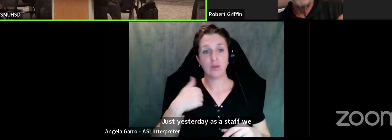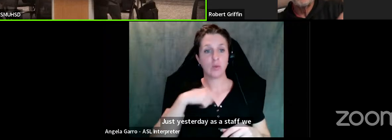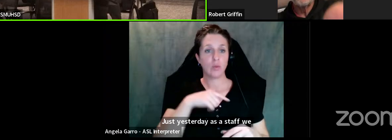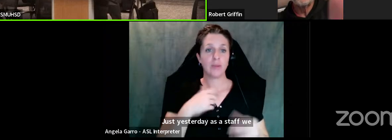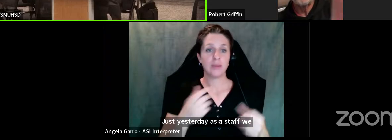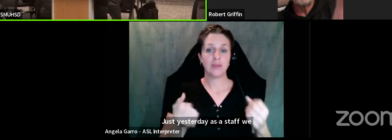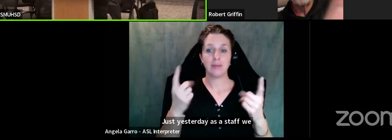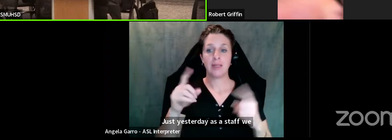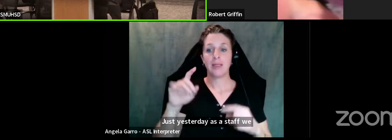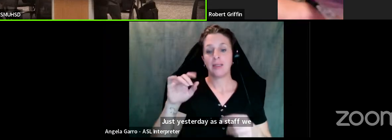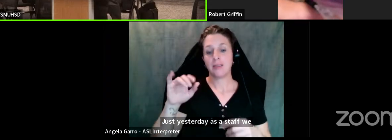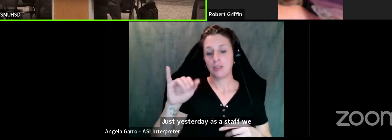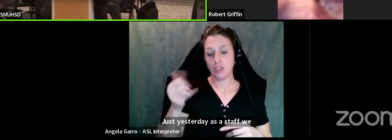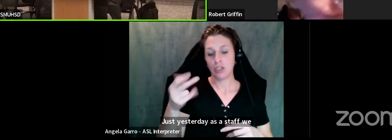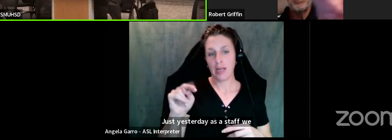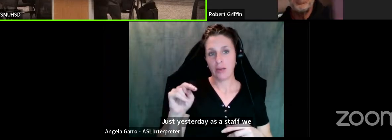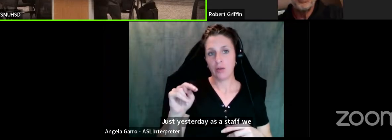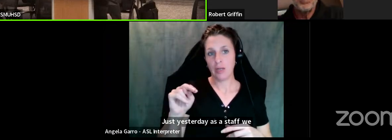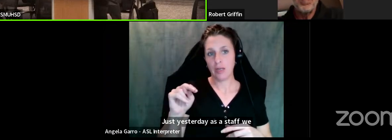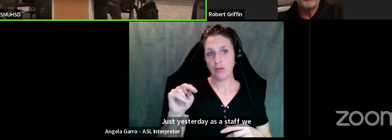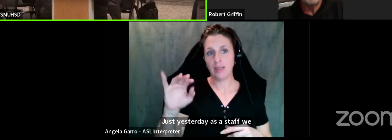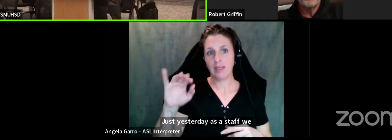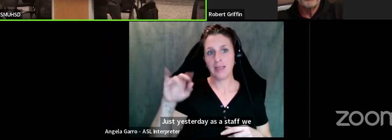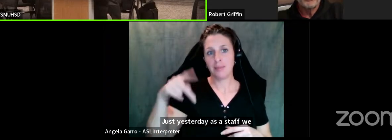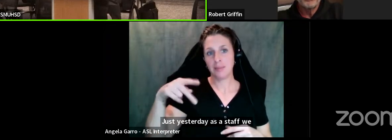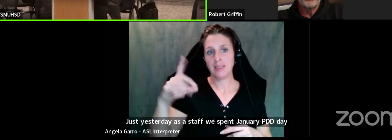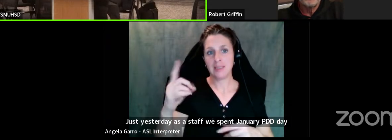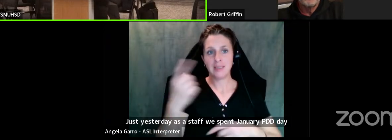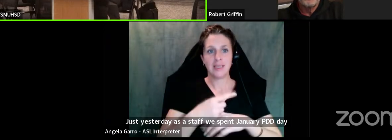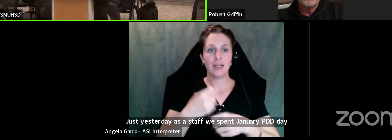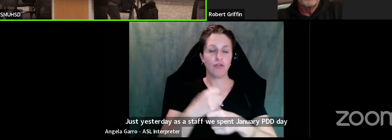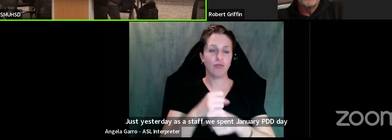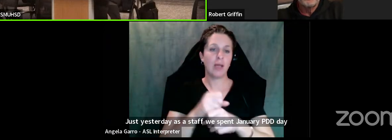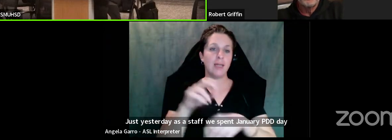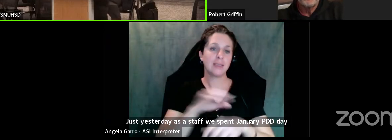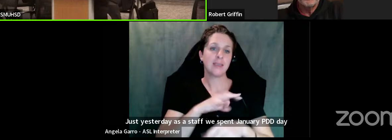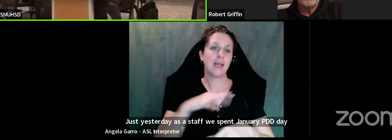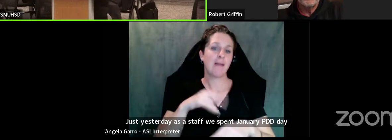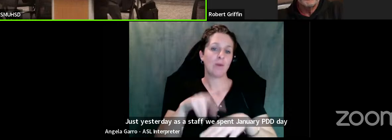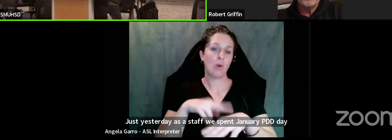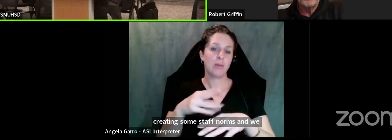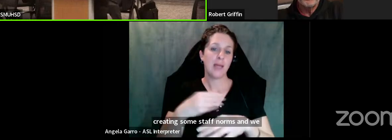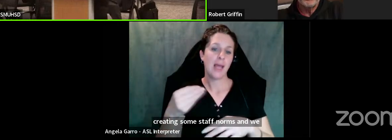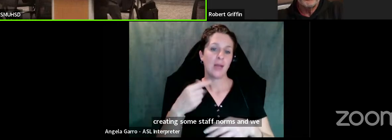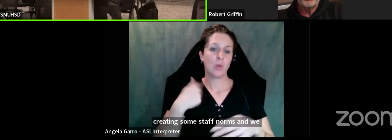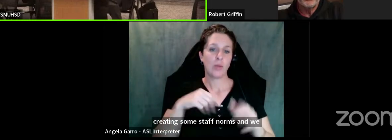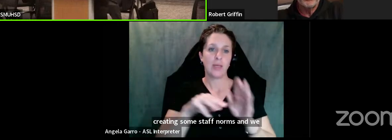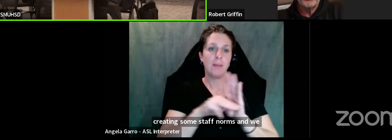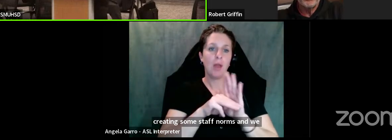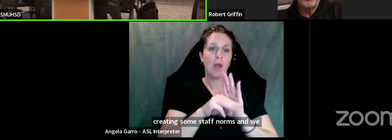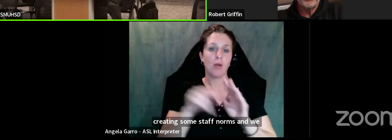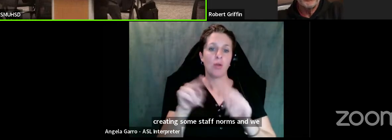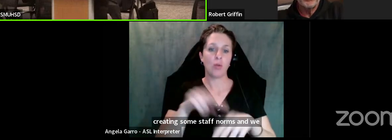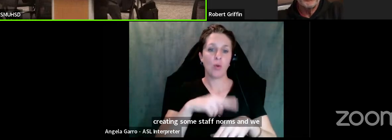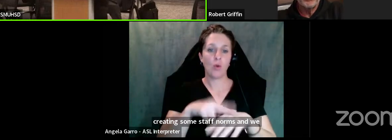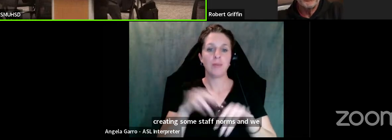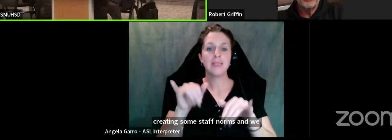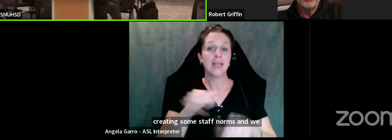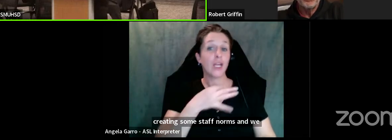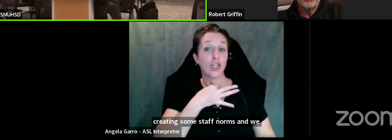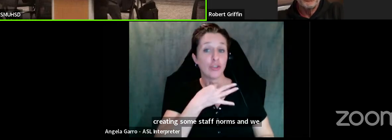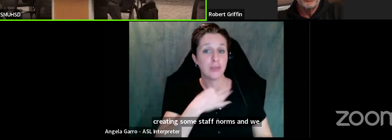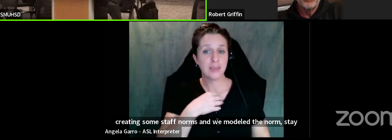January PD Day creating some staff norms, and we modeled the norm, stay curious.